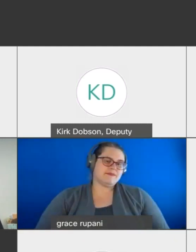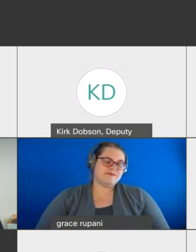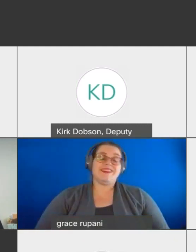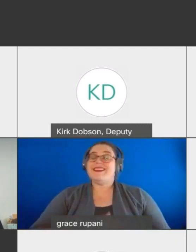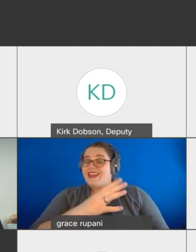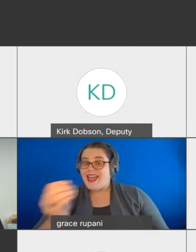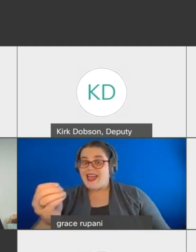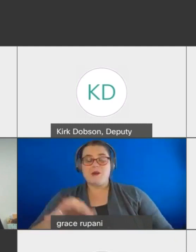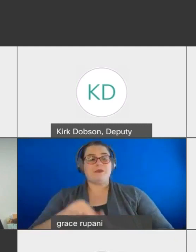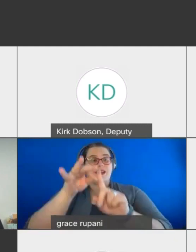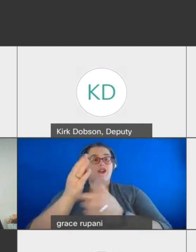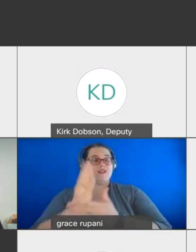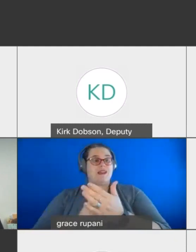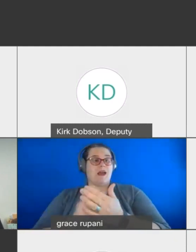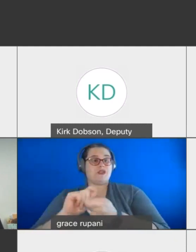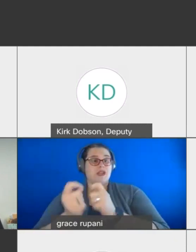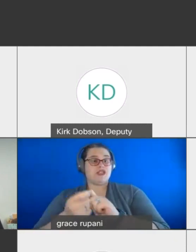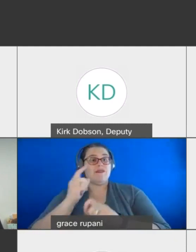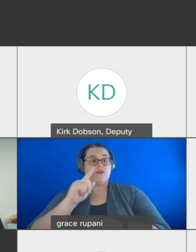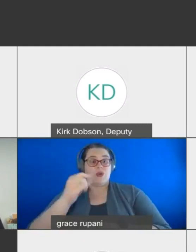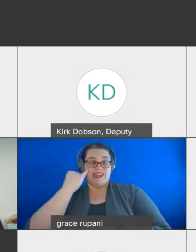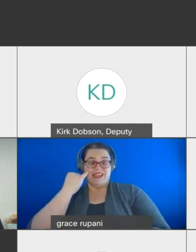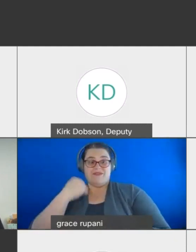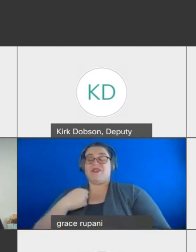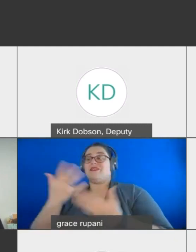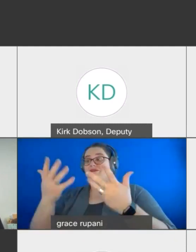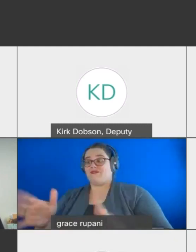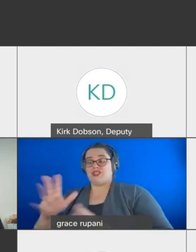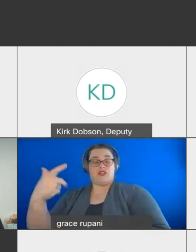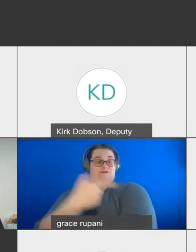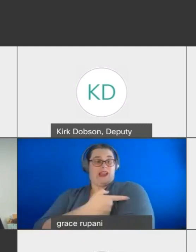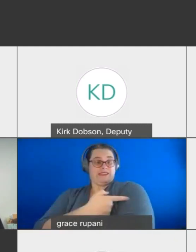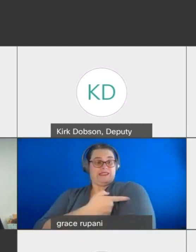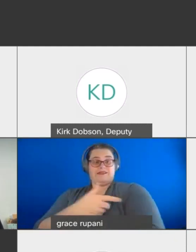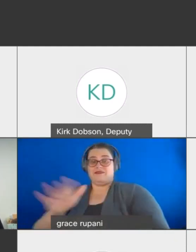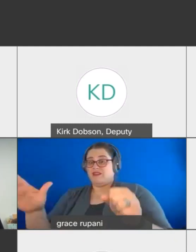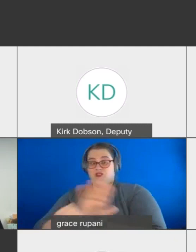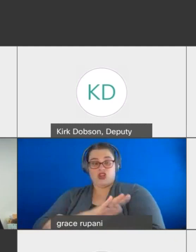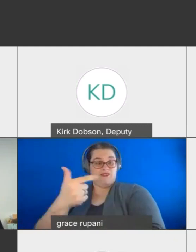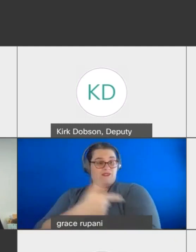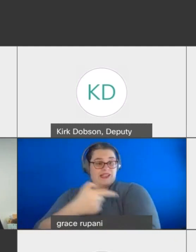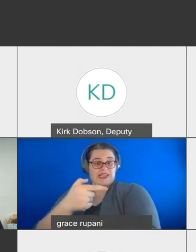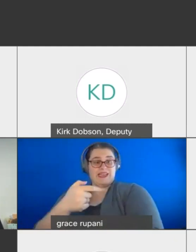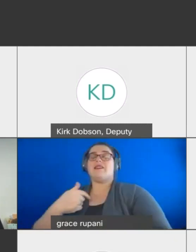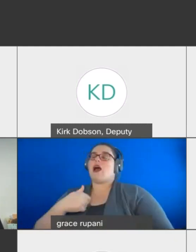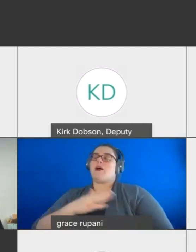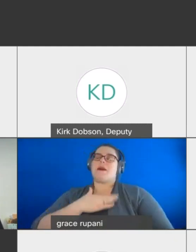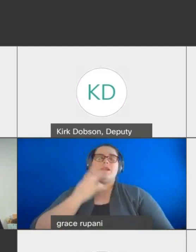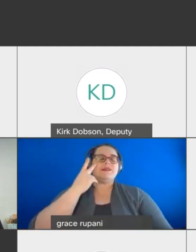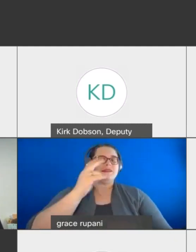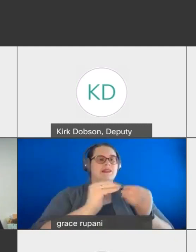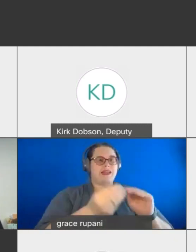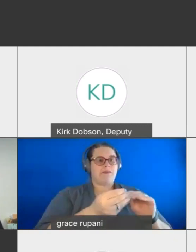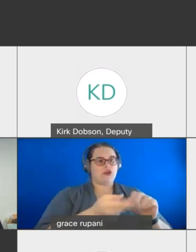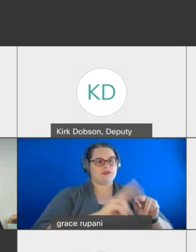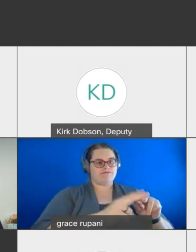may apply for folks who are fully vaccinated, which I'm glad to see we're moving right along with